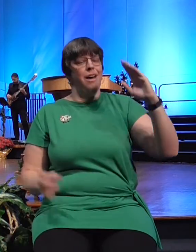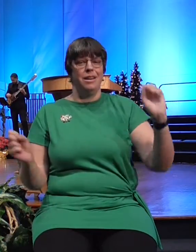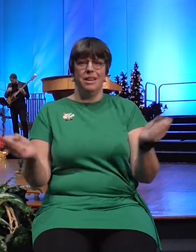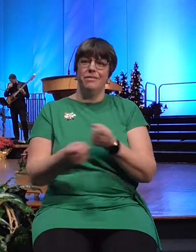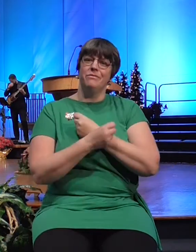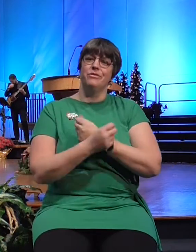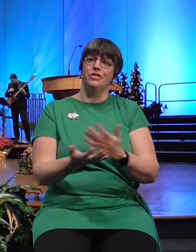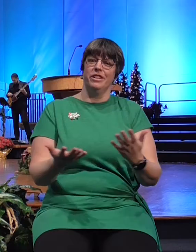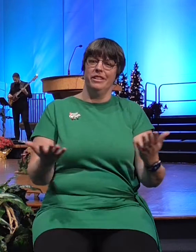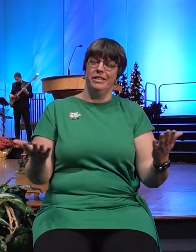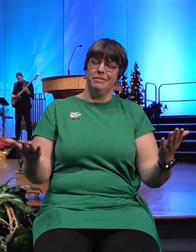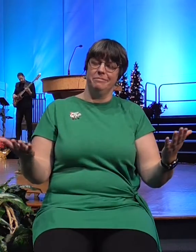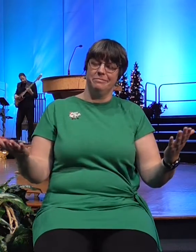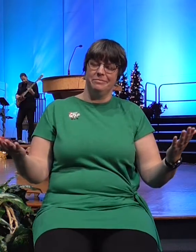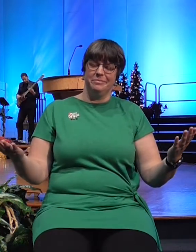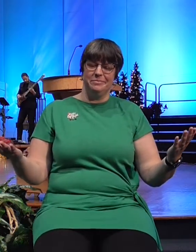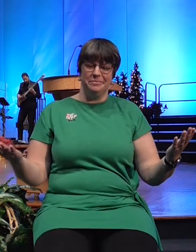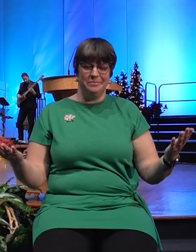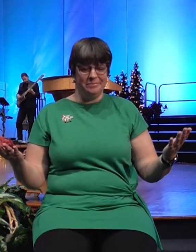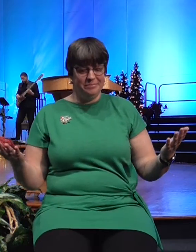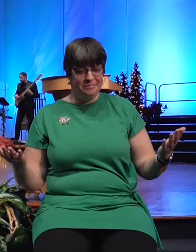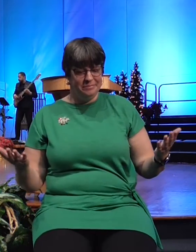are God of everything.